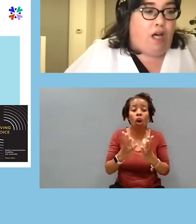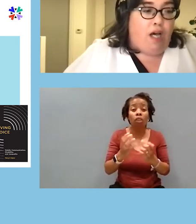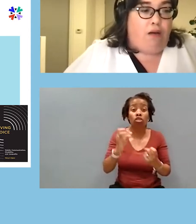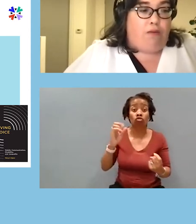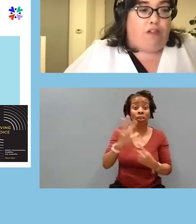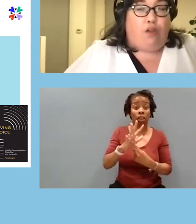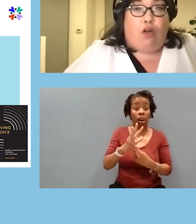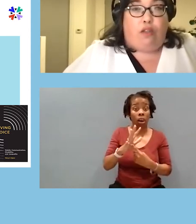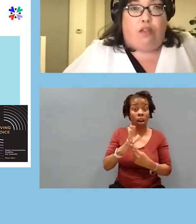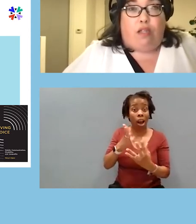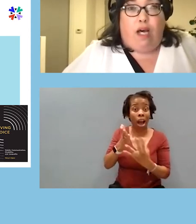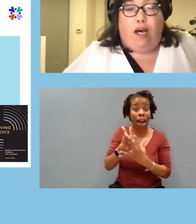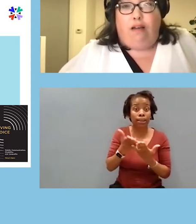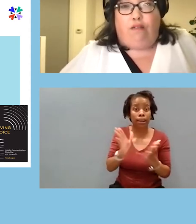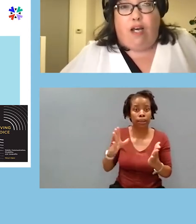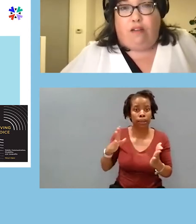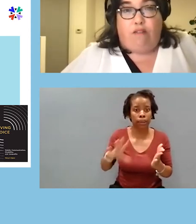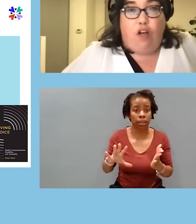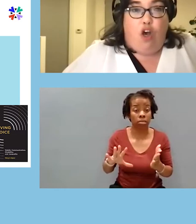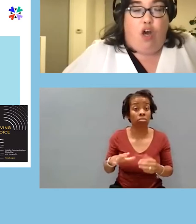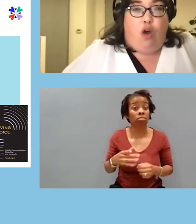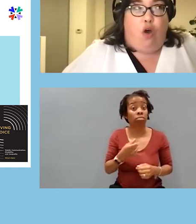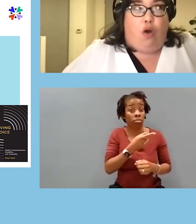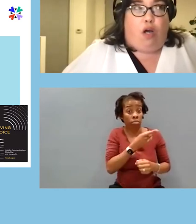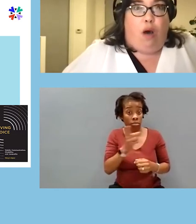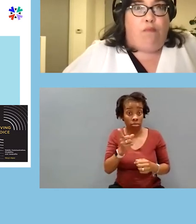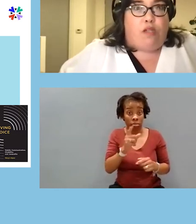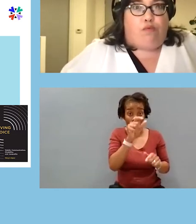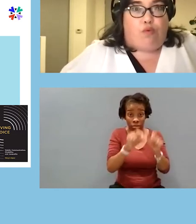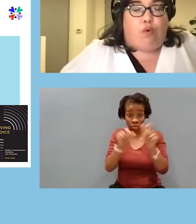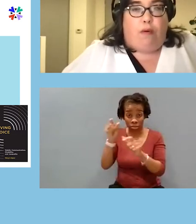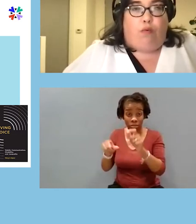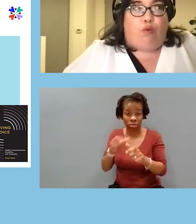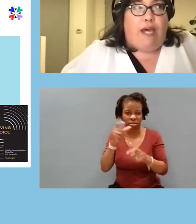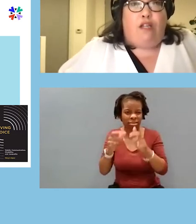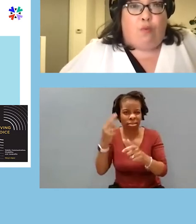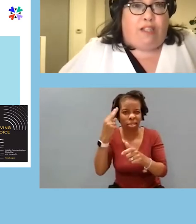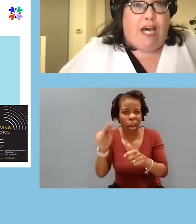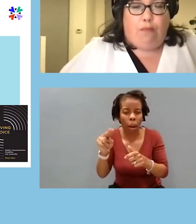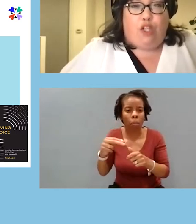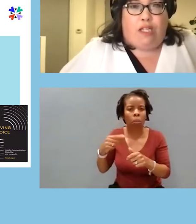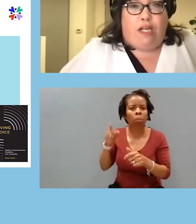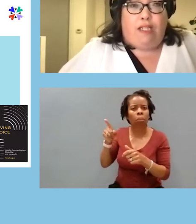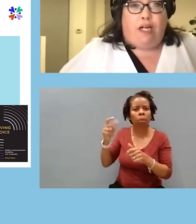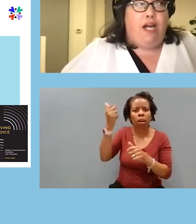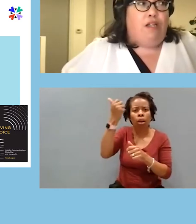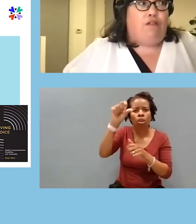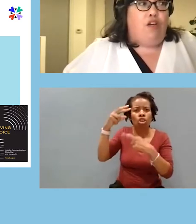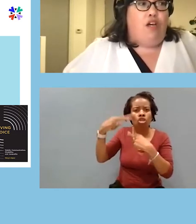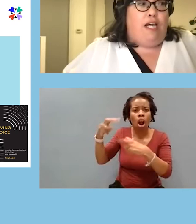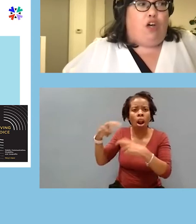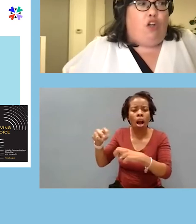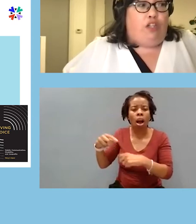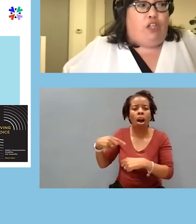these are the scholars that I kind of come to reckon with captioning in a kind